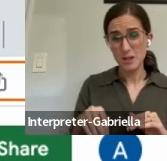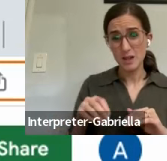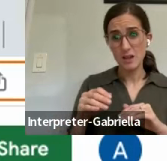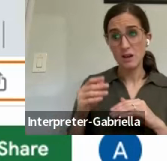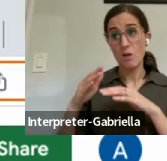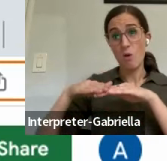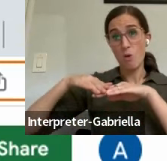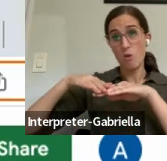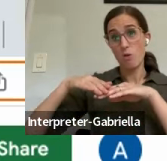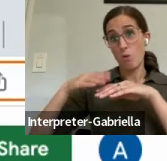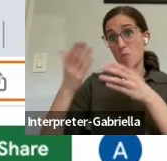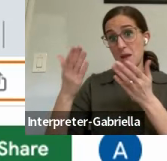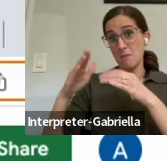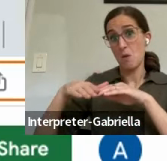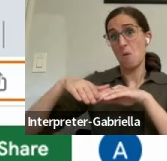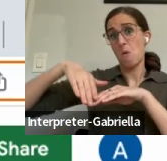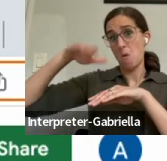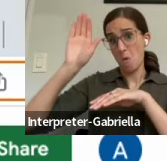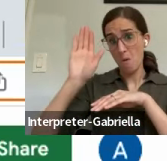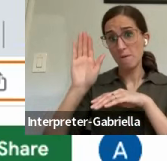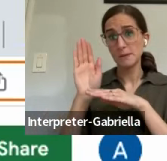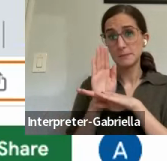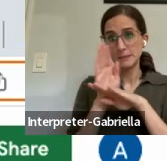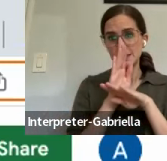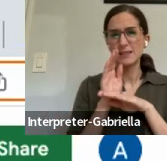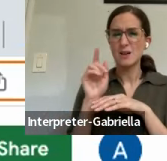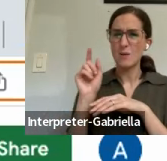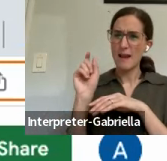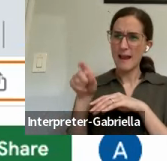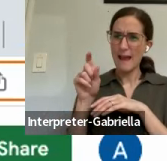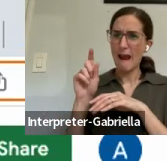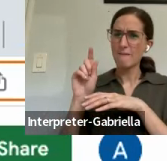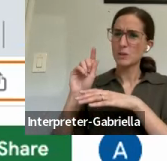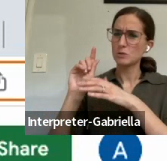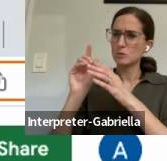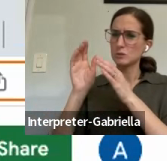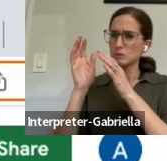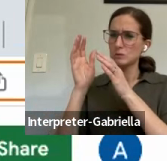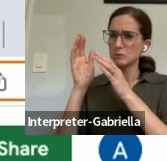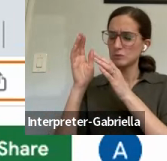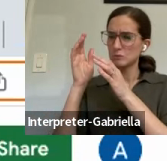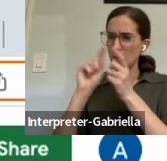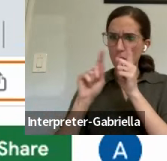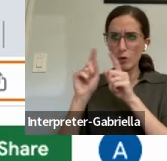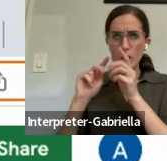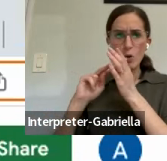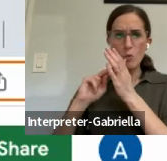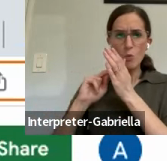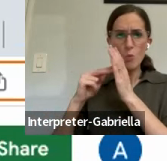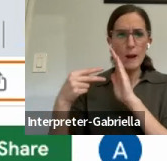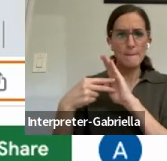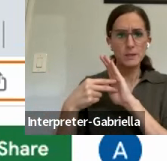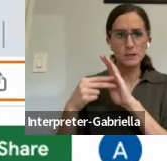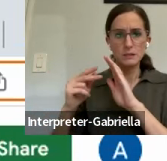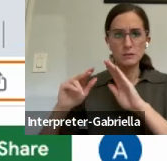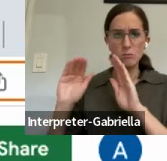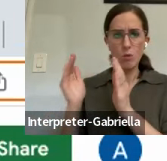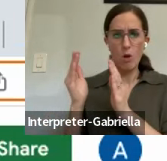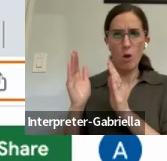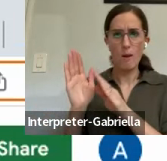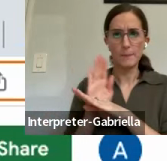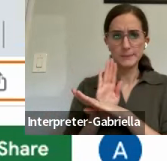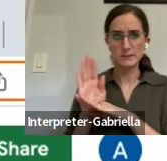a little bit more defined in how we're talking about small business than that. Deberíamos de definir más exactamente lo